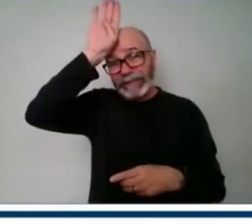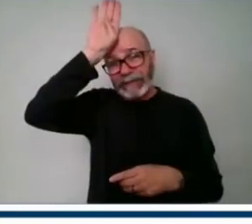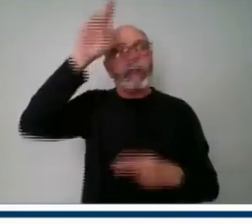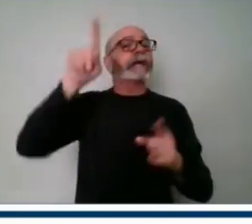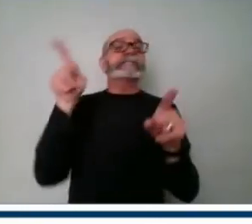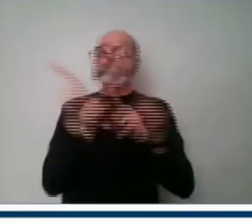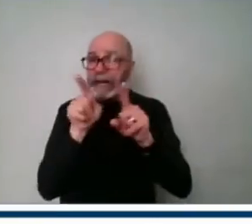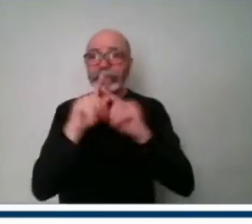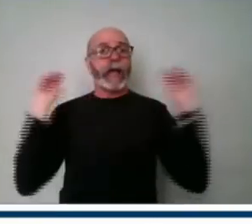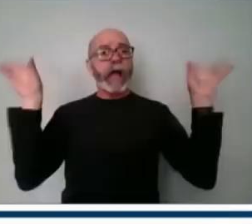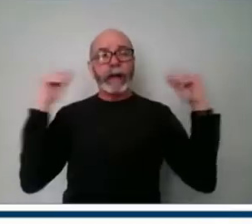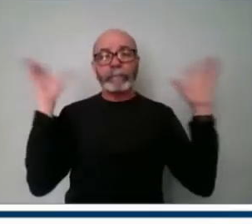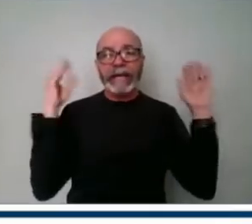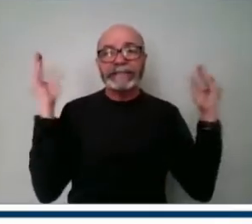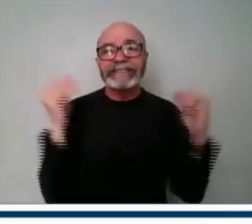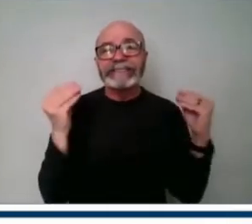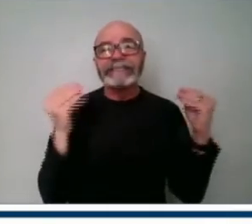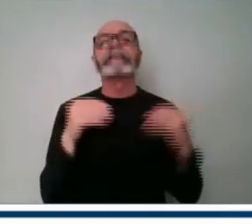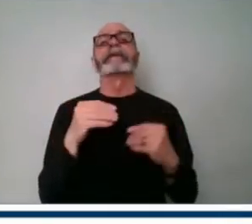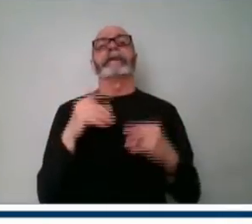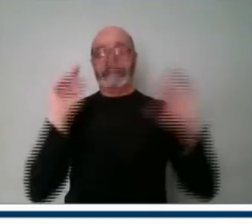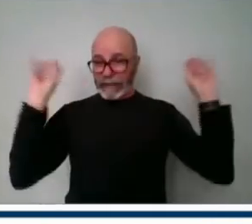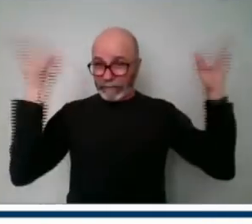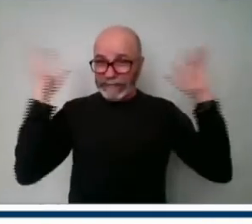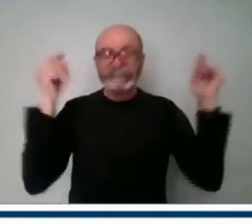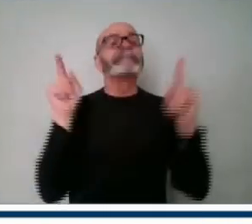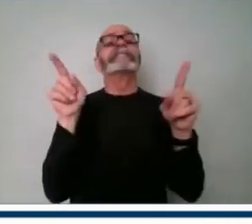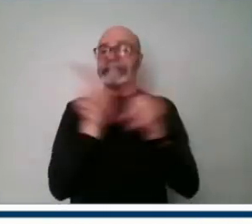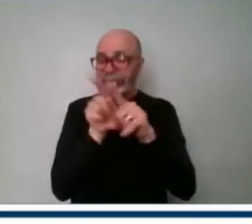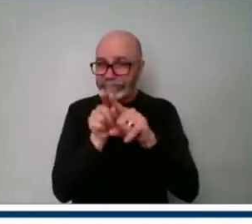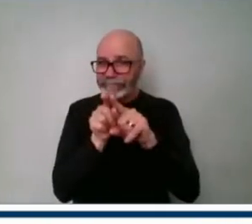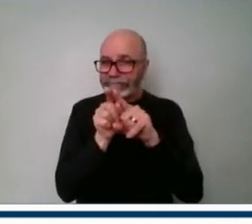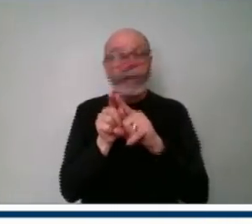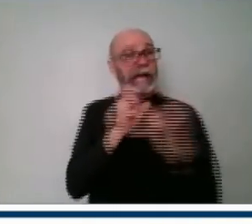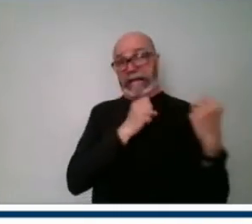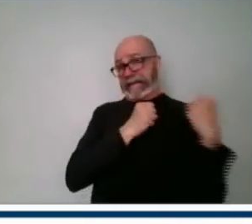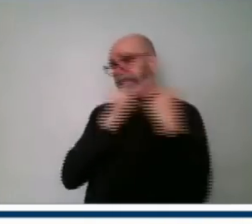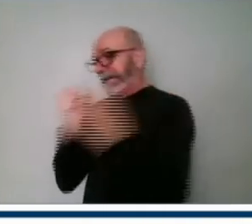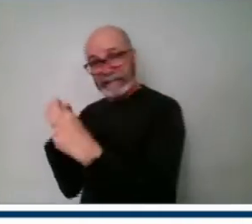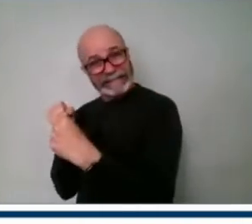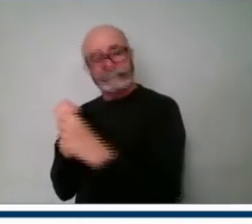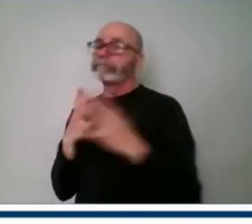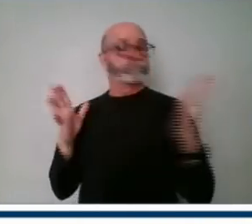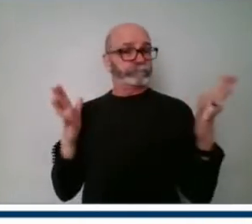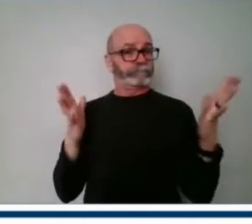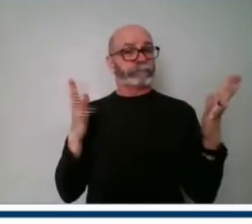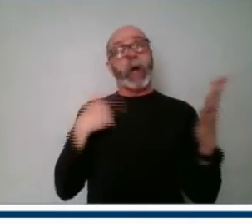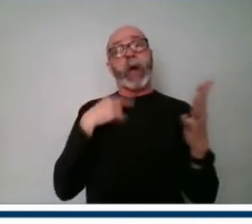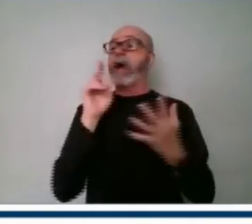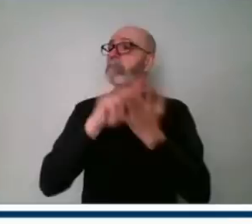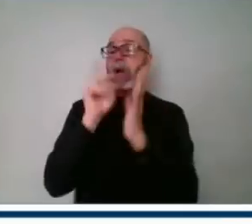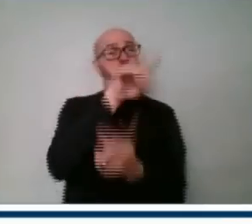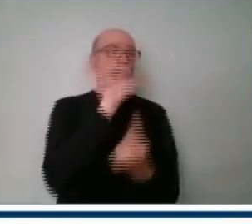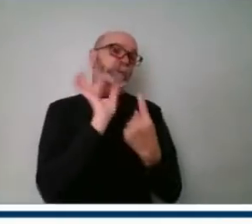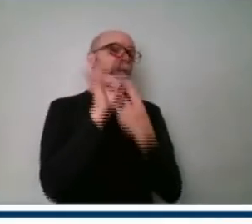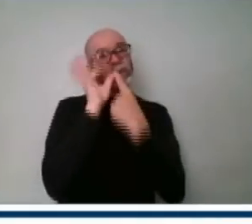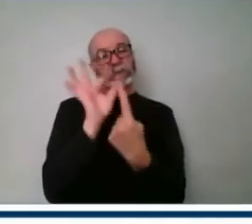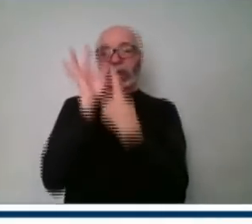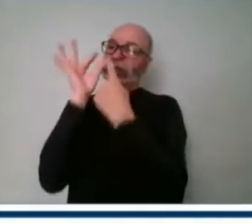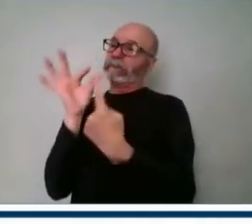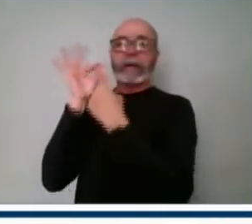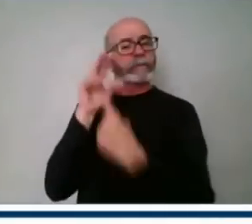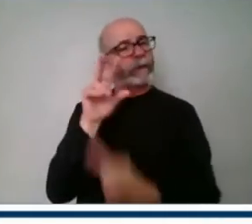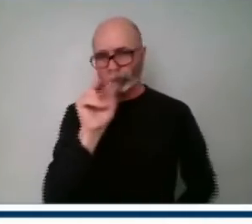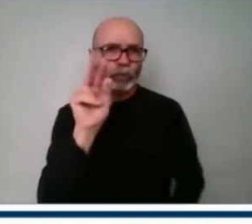not treating them special in any way. We're treating them equivalent like we're doing with other emergency first responders. For all other